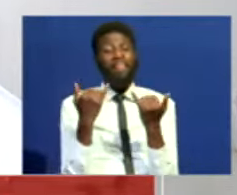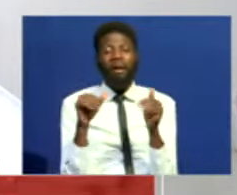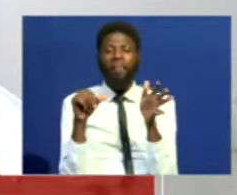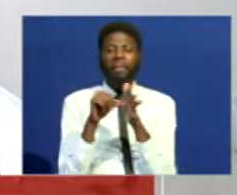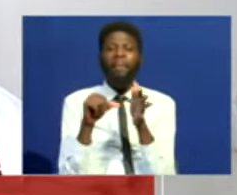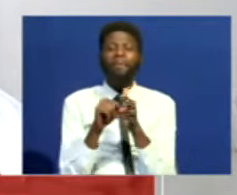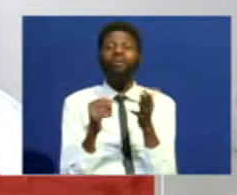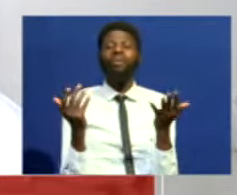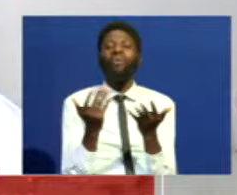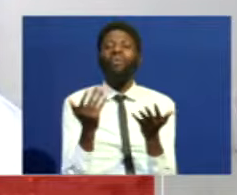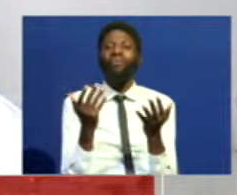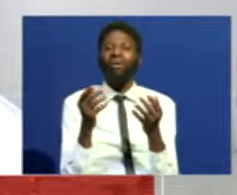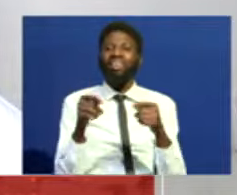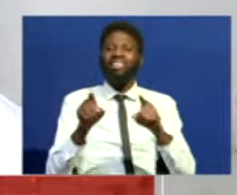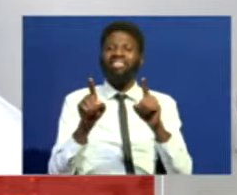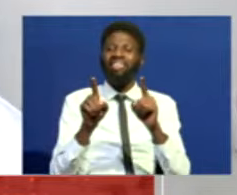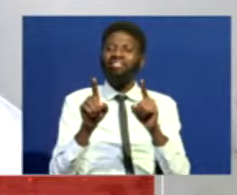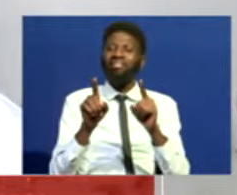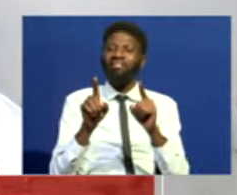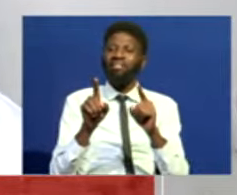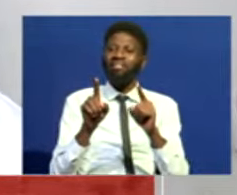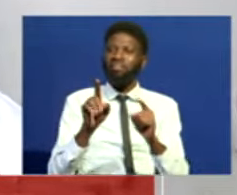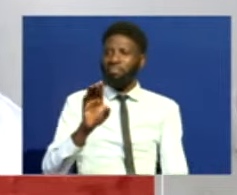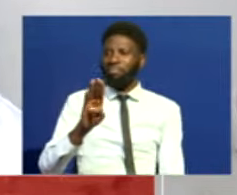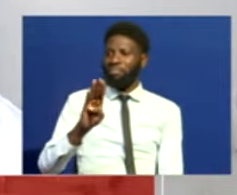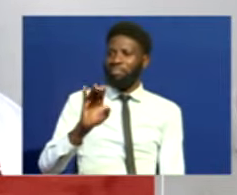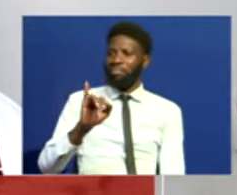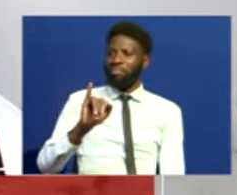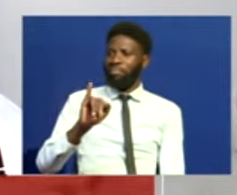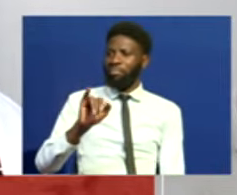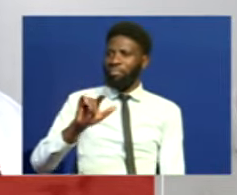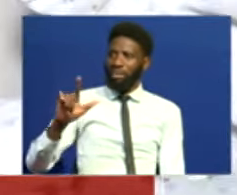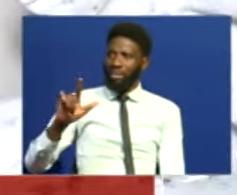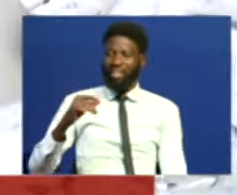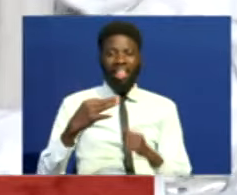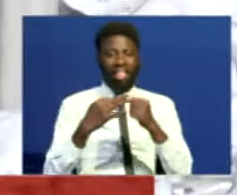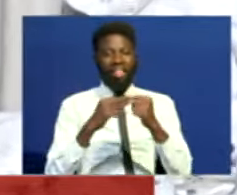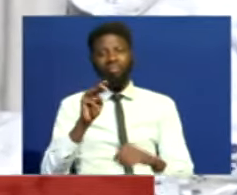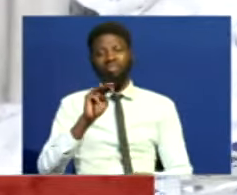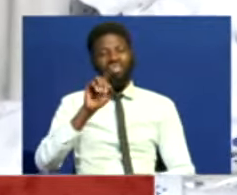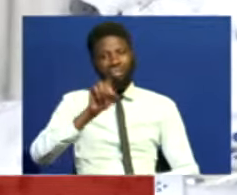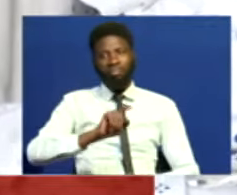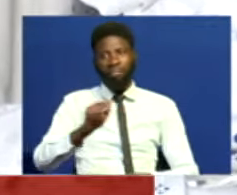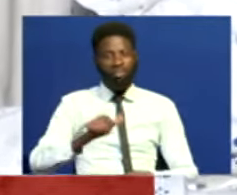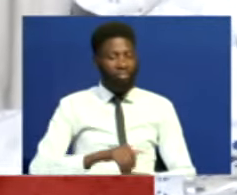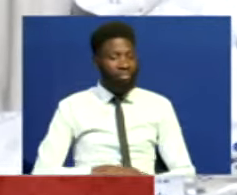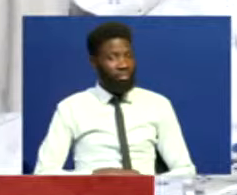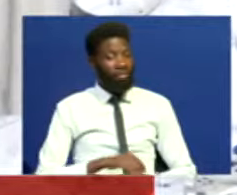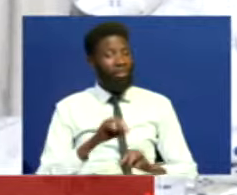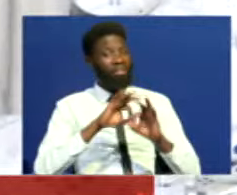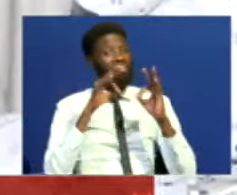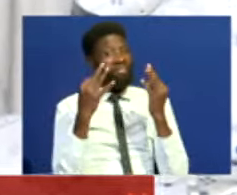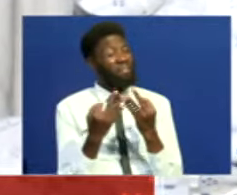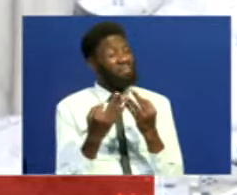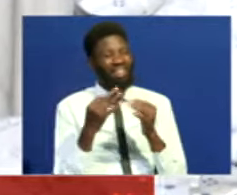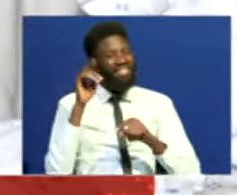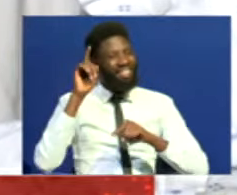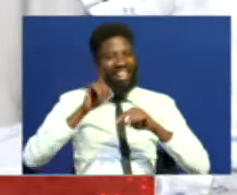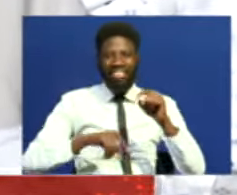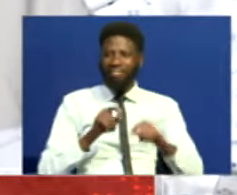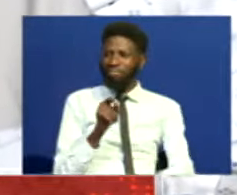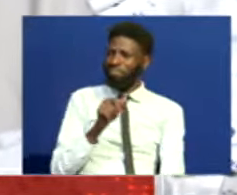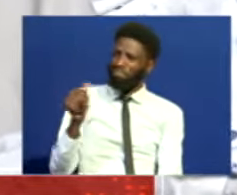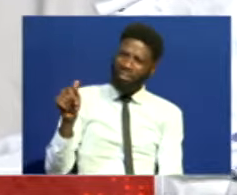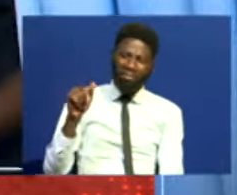akona pesa milioni nane, na mtakana alipe. However, the family is unable to clear the